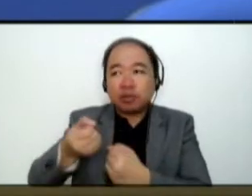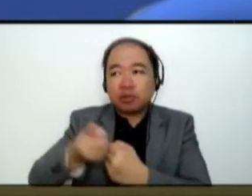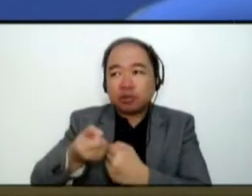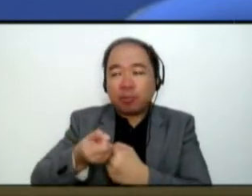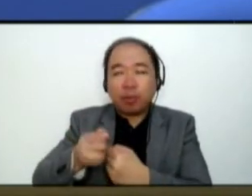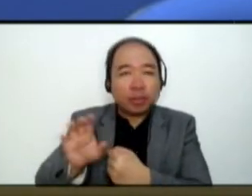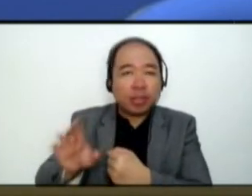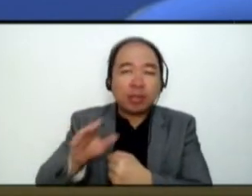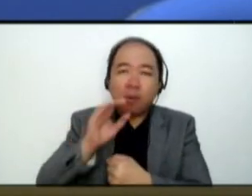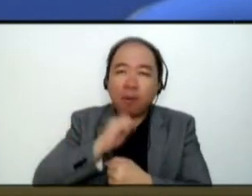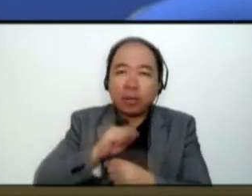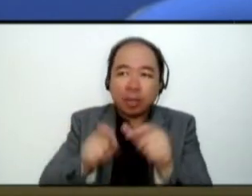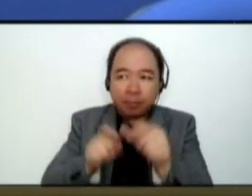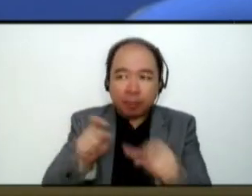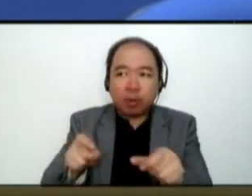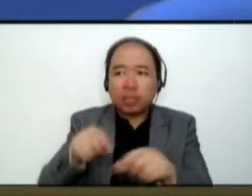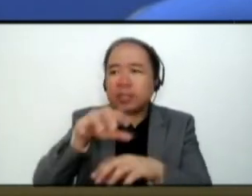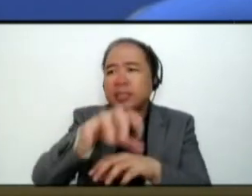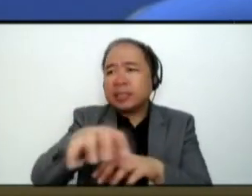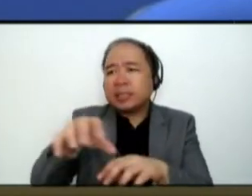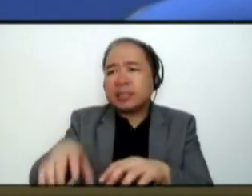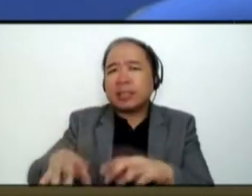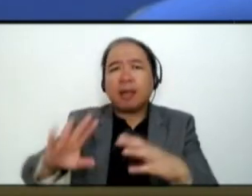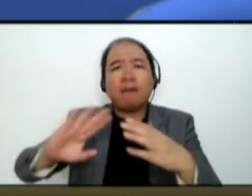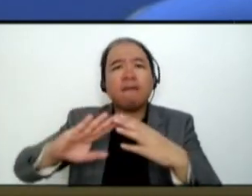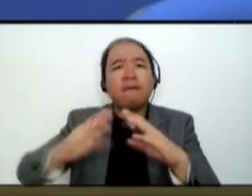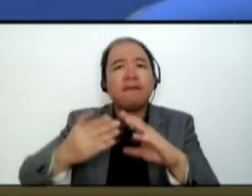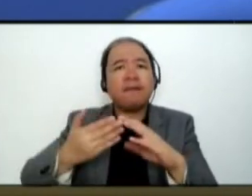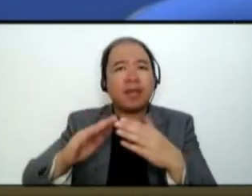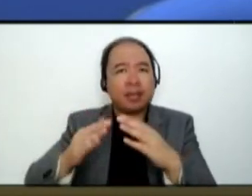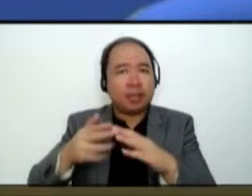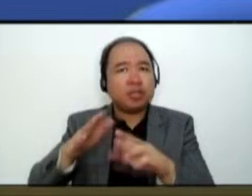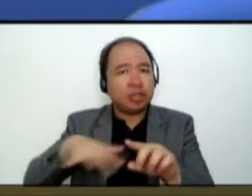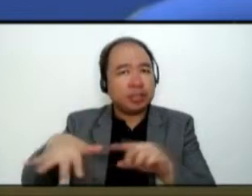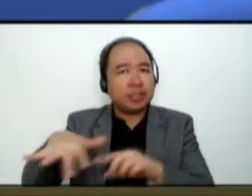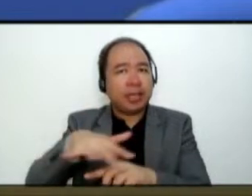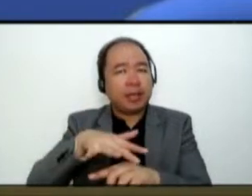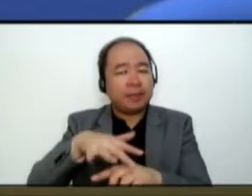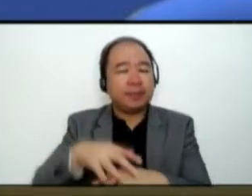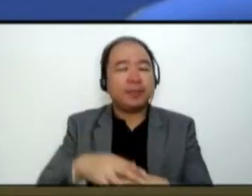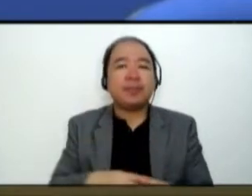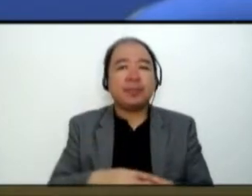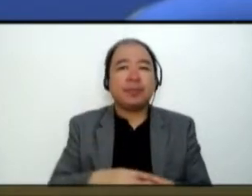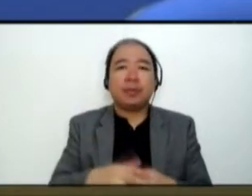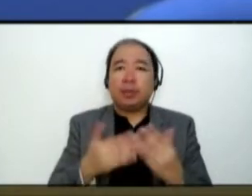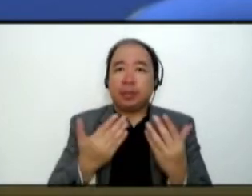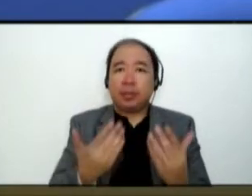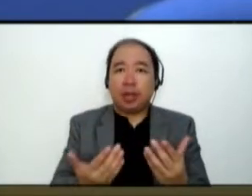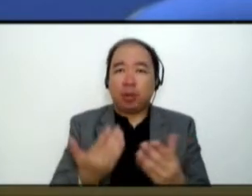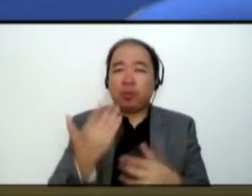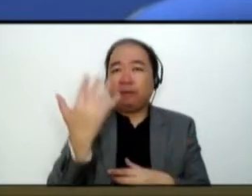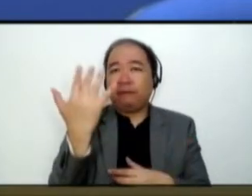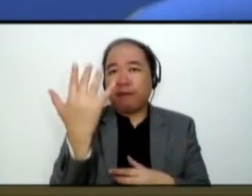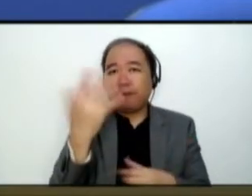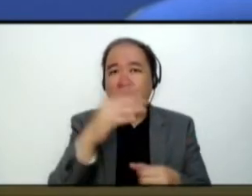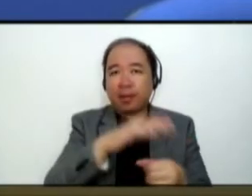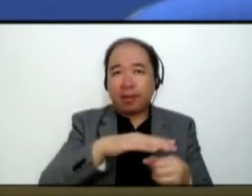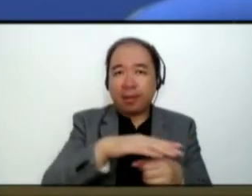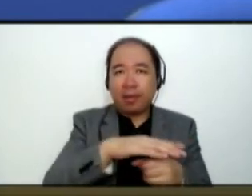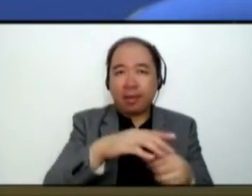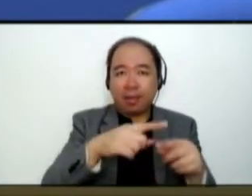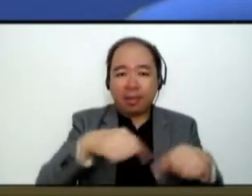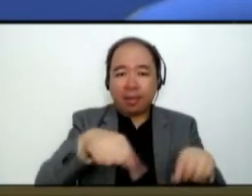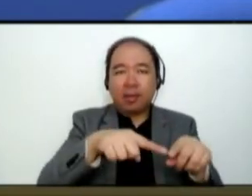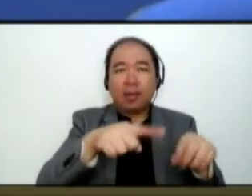communities at the village level. Currently, there are 5 locations for older people service